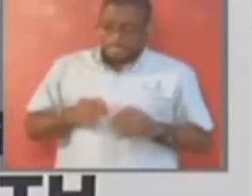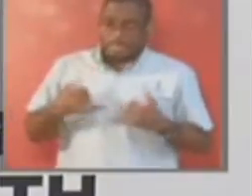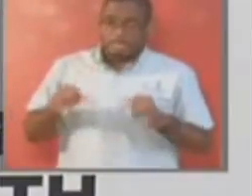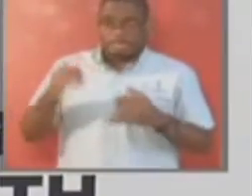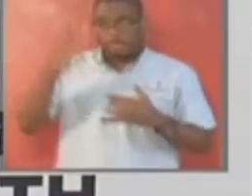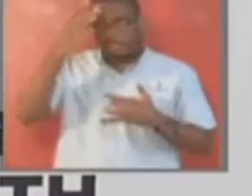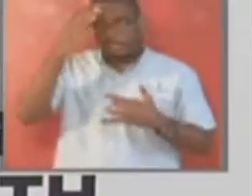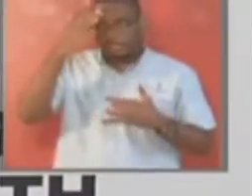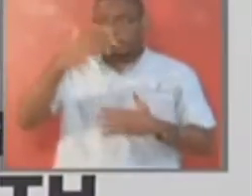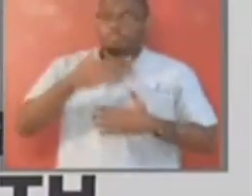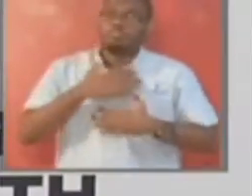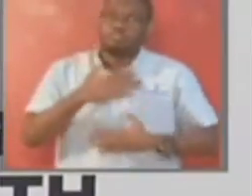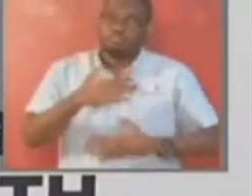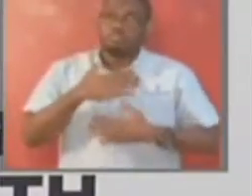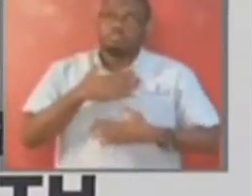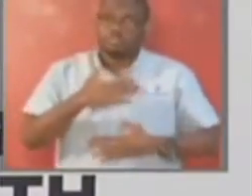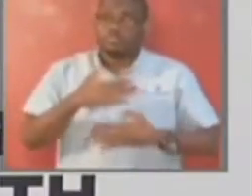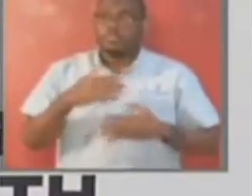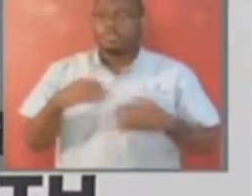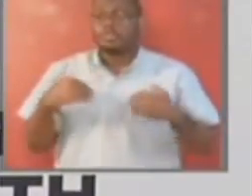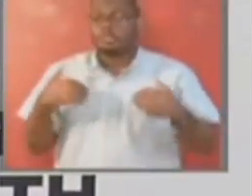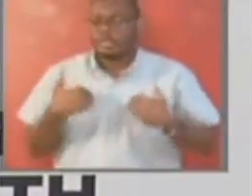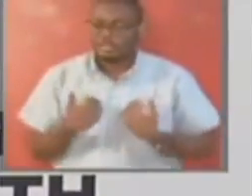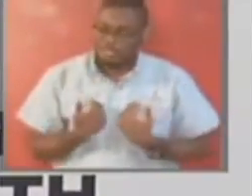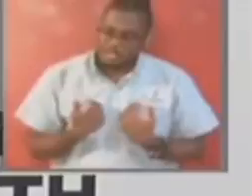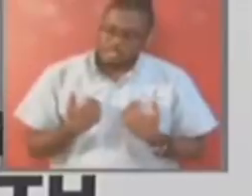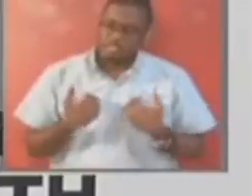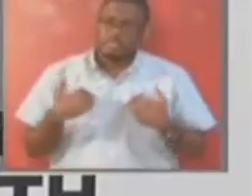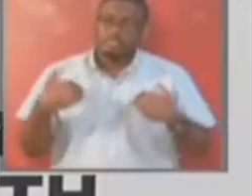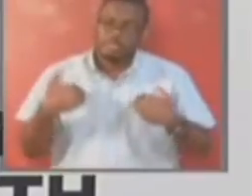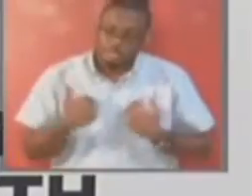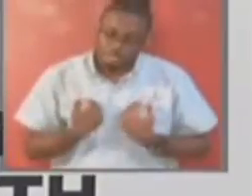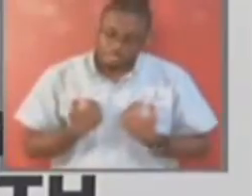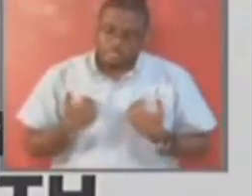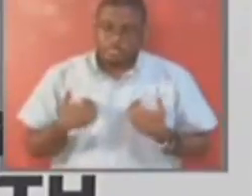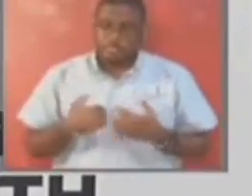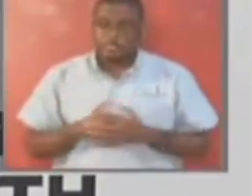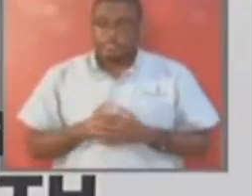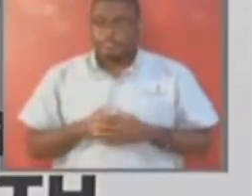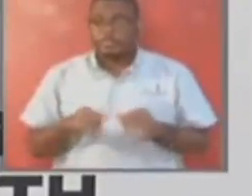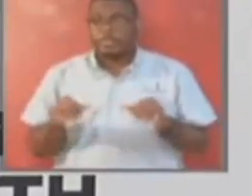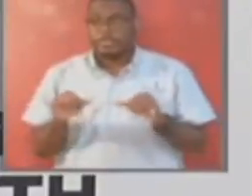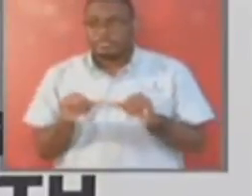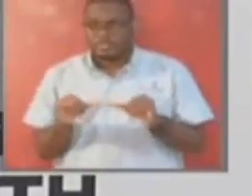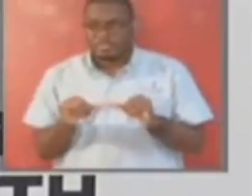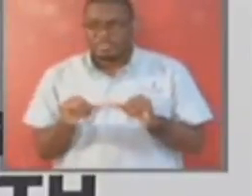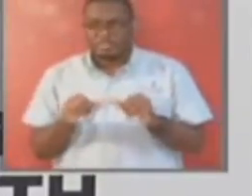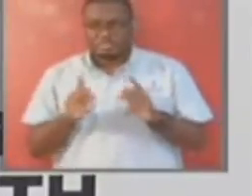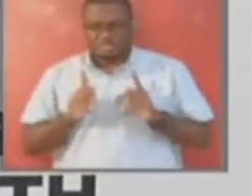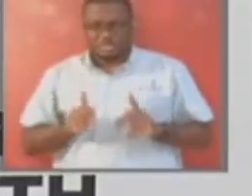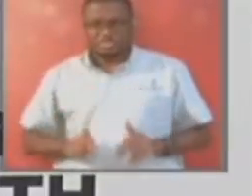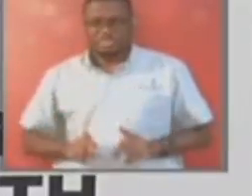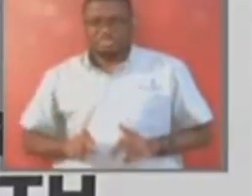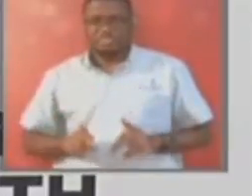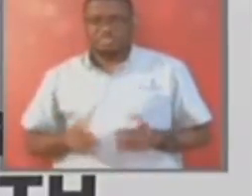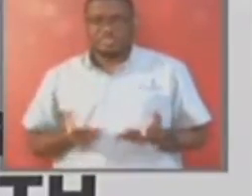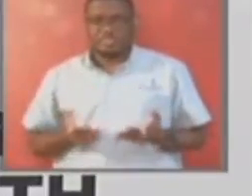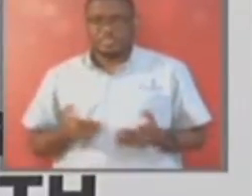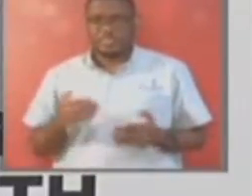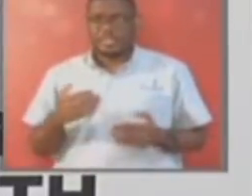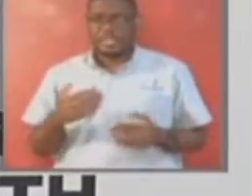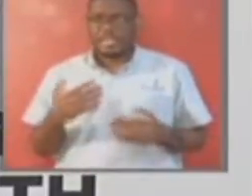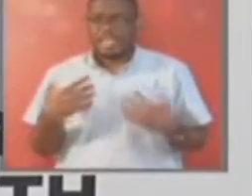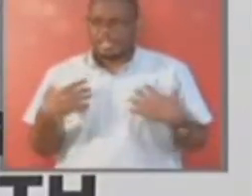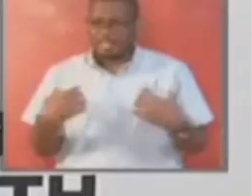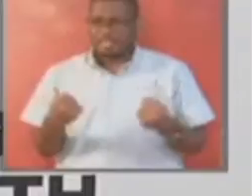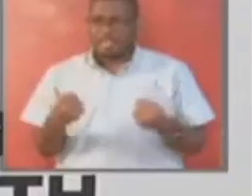long periods of time. In terms of measuring your body's immunity, I know studies have been done in different parts of the world